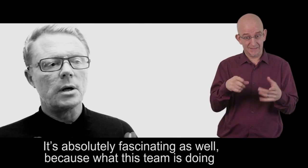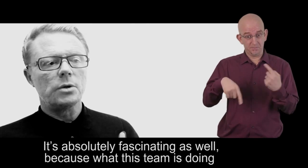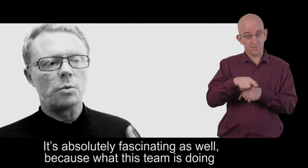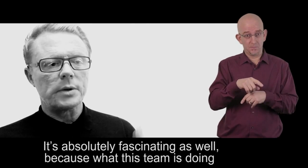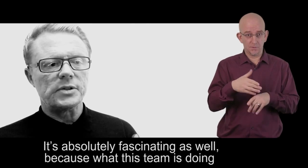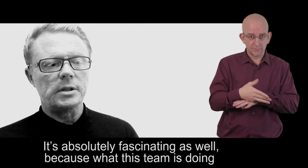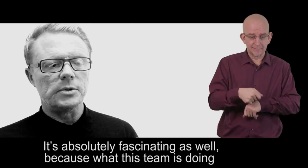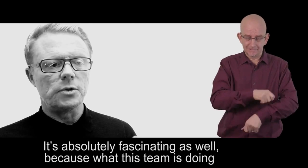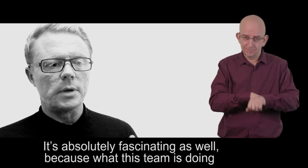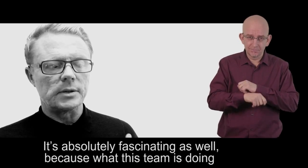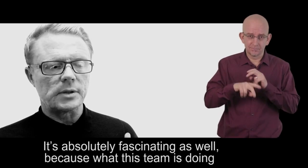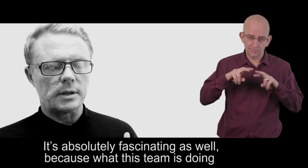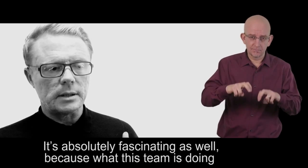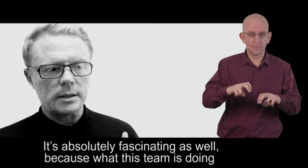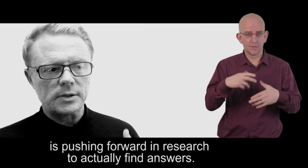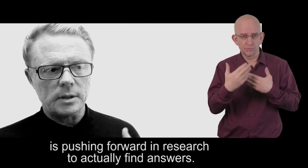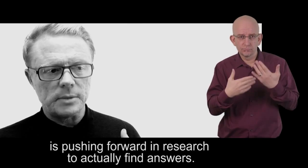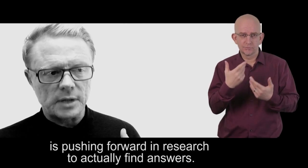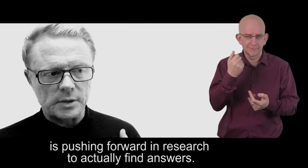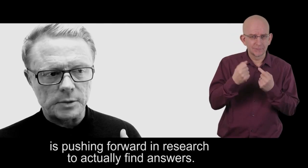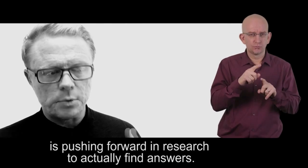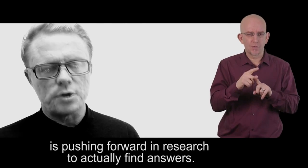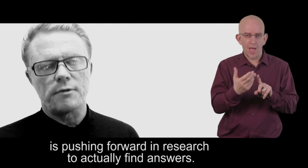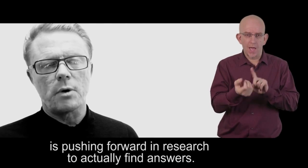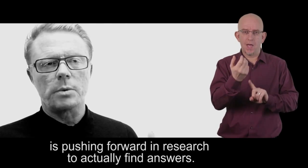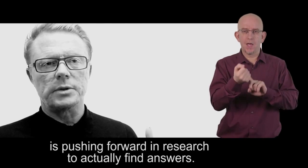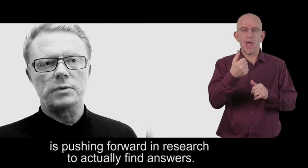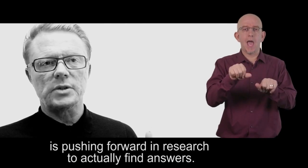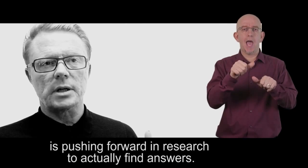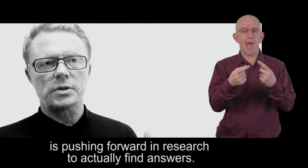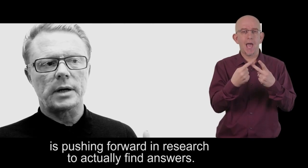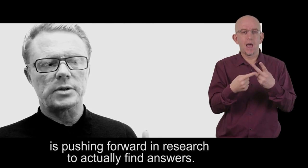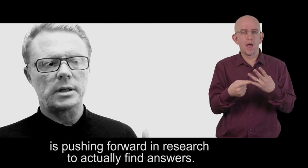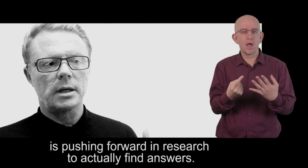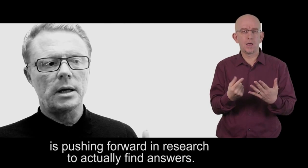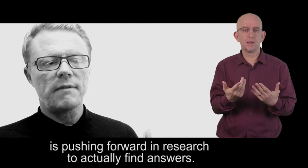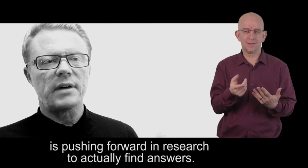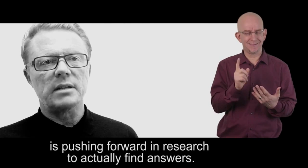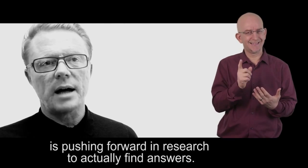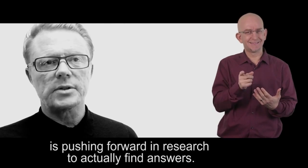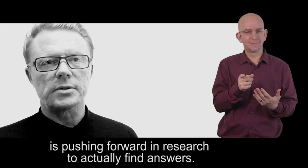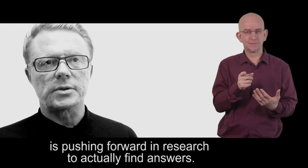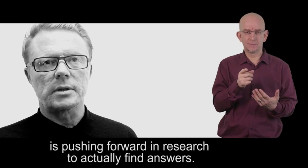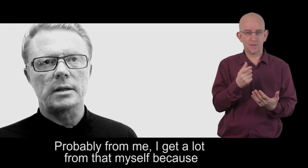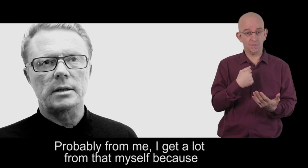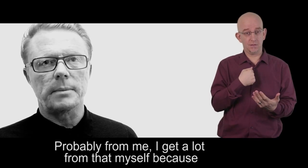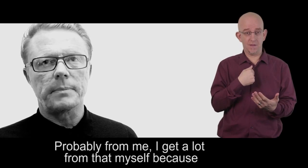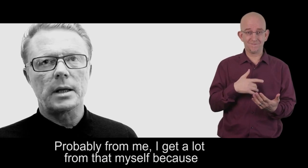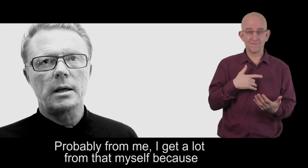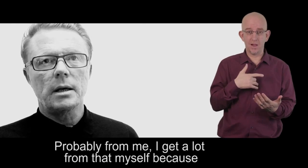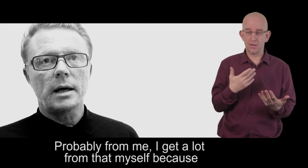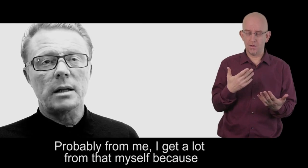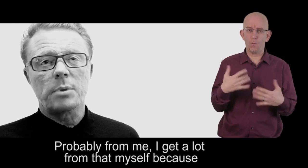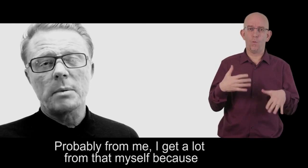well because you know what this team is doing is this team is pushing forward in research to actually find the answers and